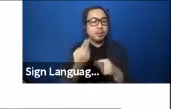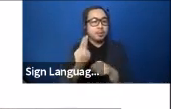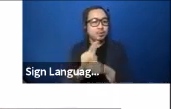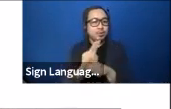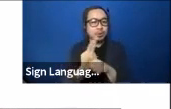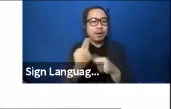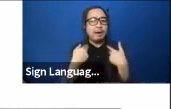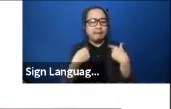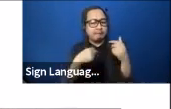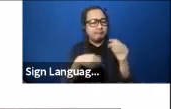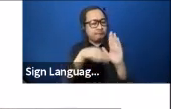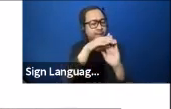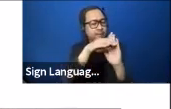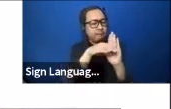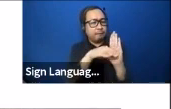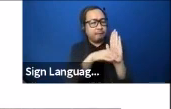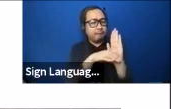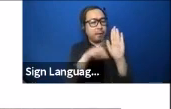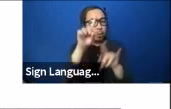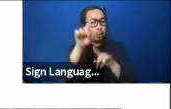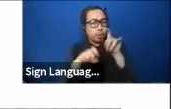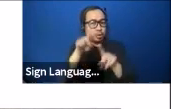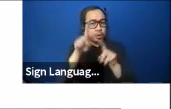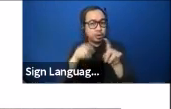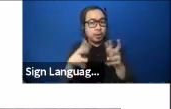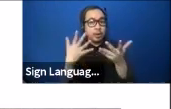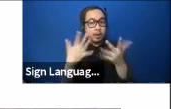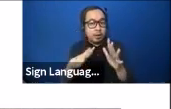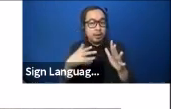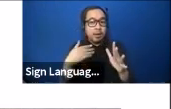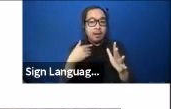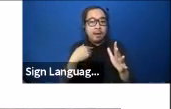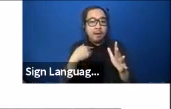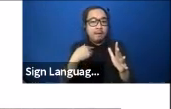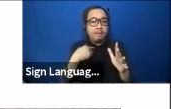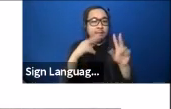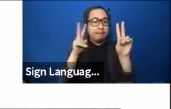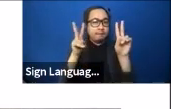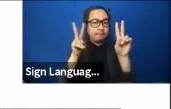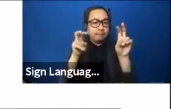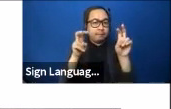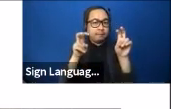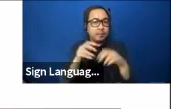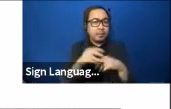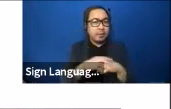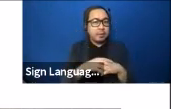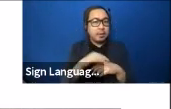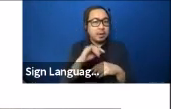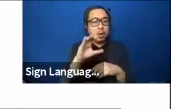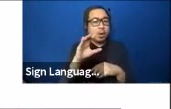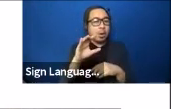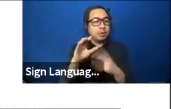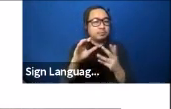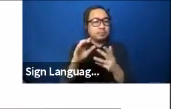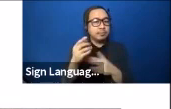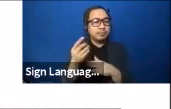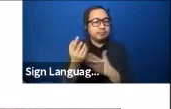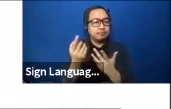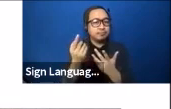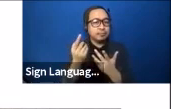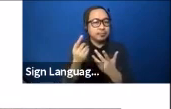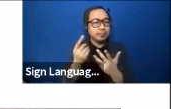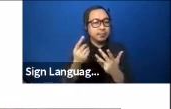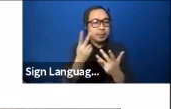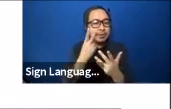questionnaire immediately after completing a commercial sex transition with a transgender sex worker. Then